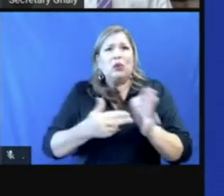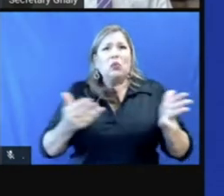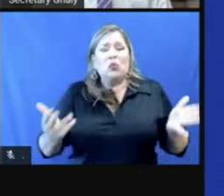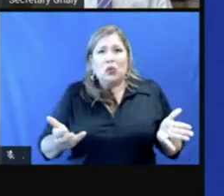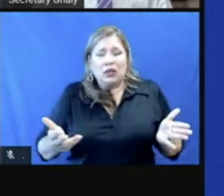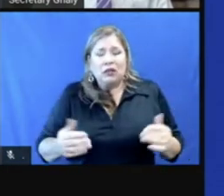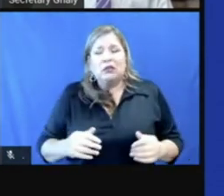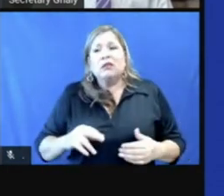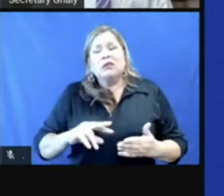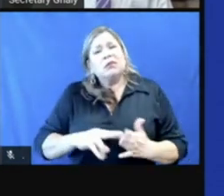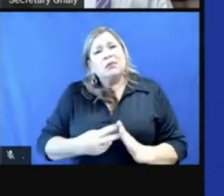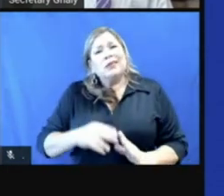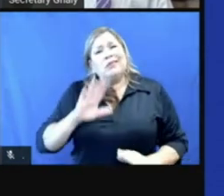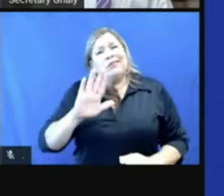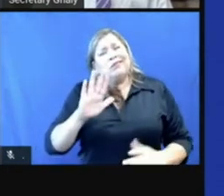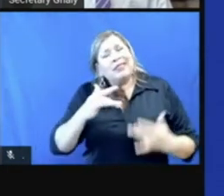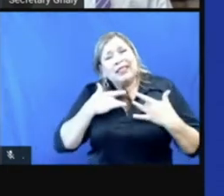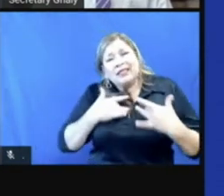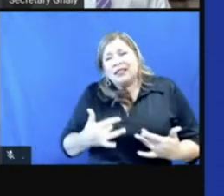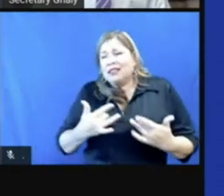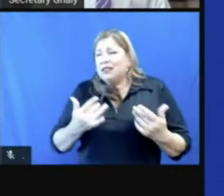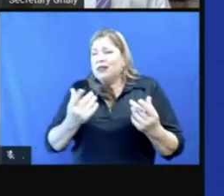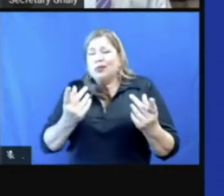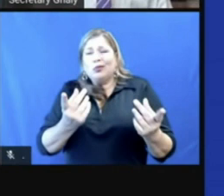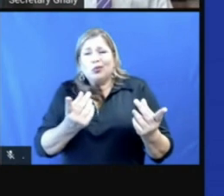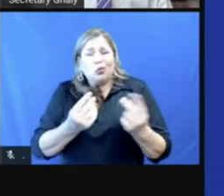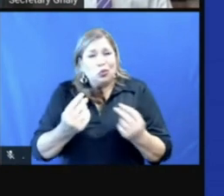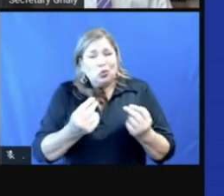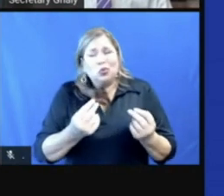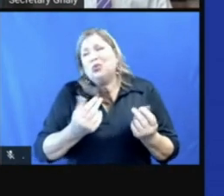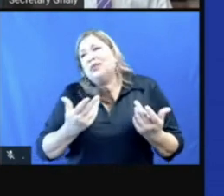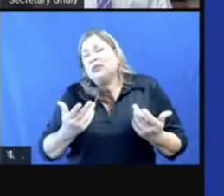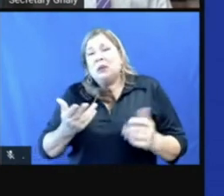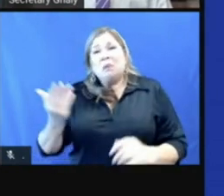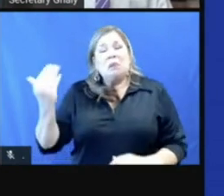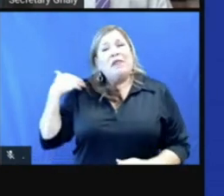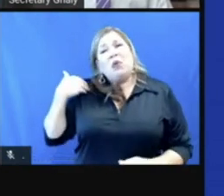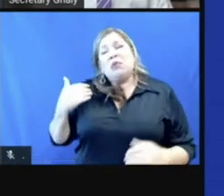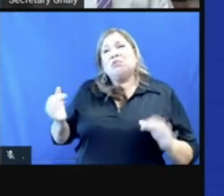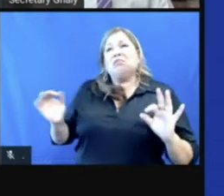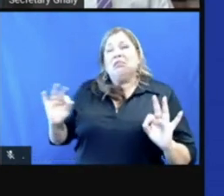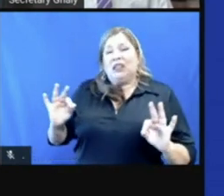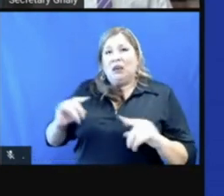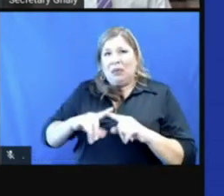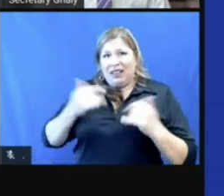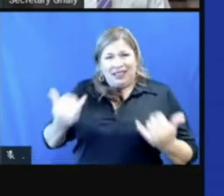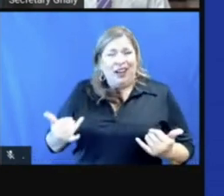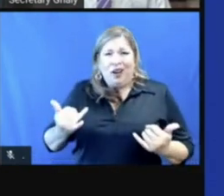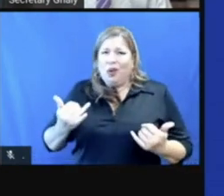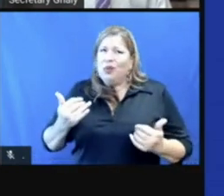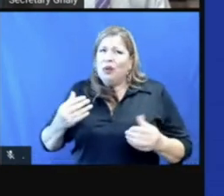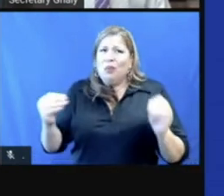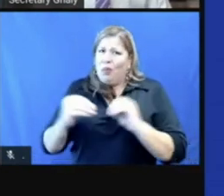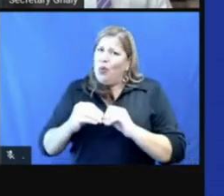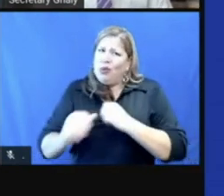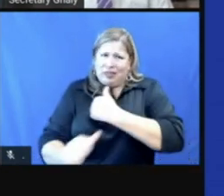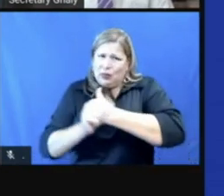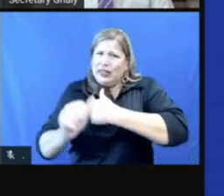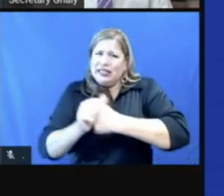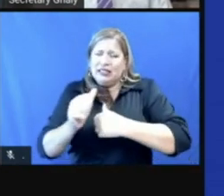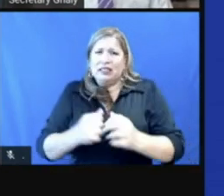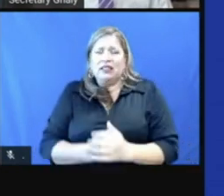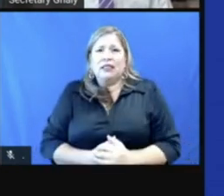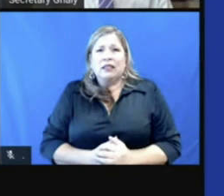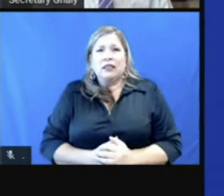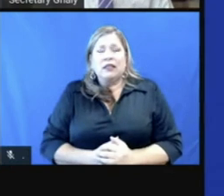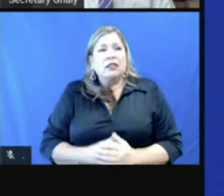normally do are higher risk today than they were a month ago. We've seen reports of people saying, well, I